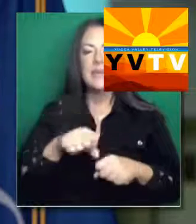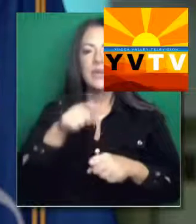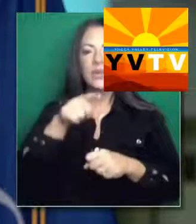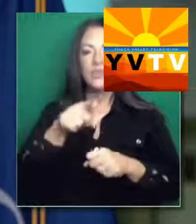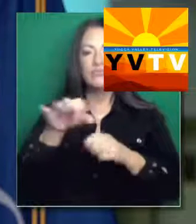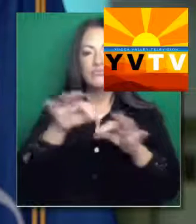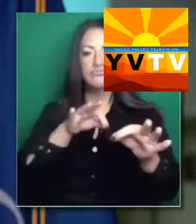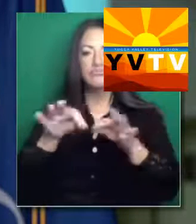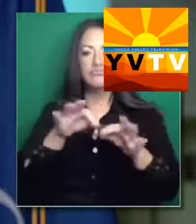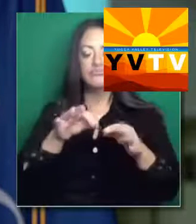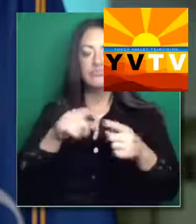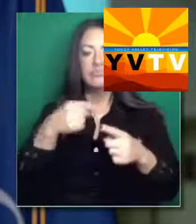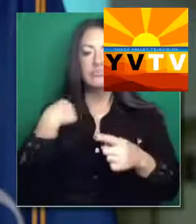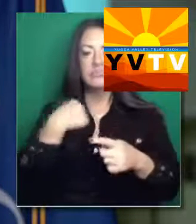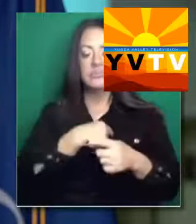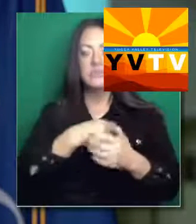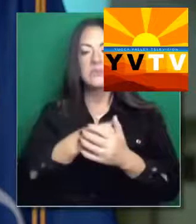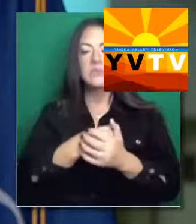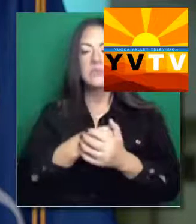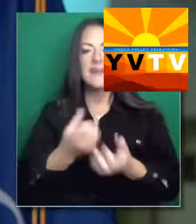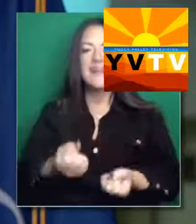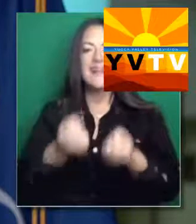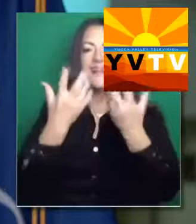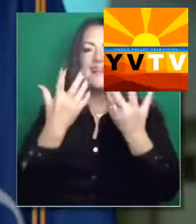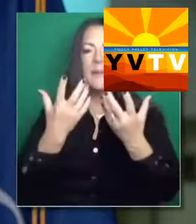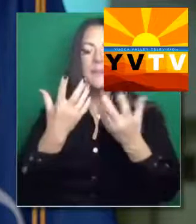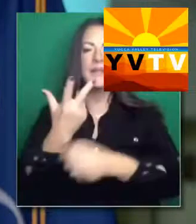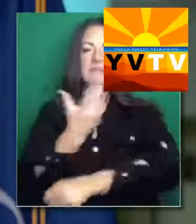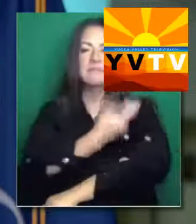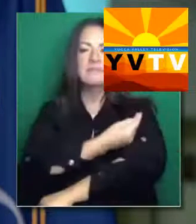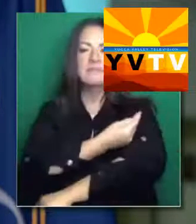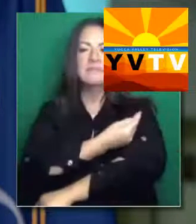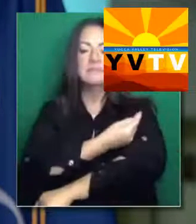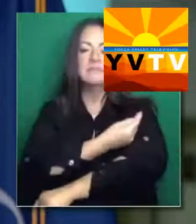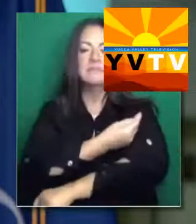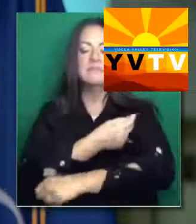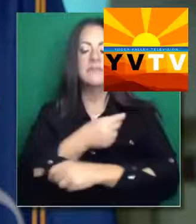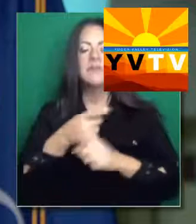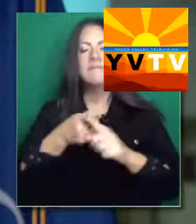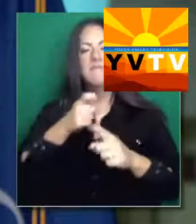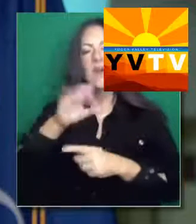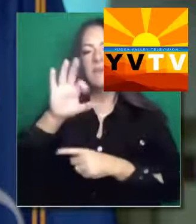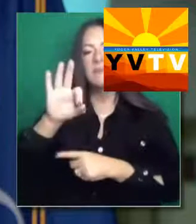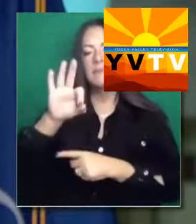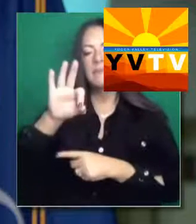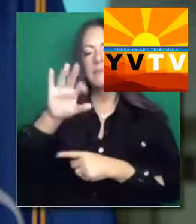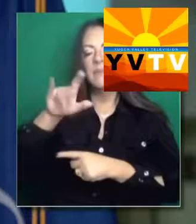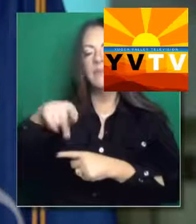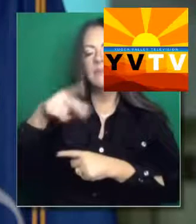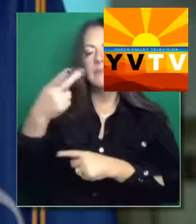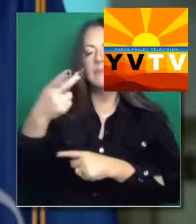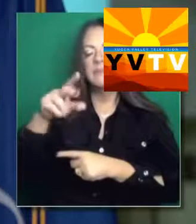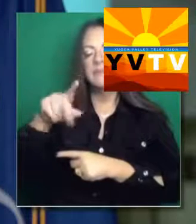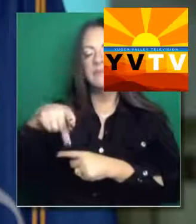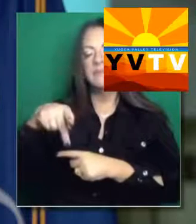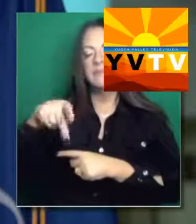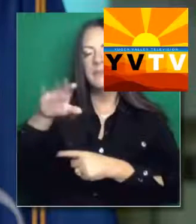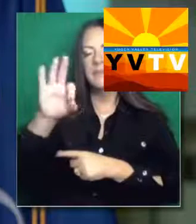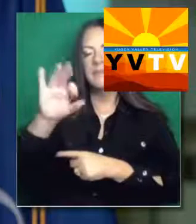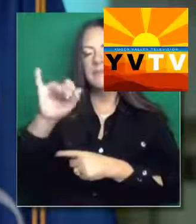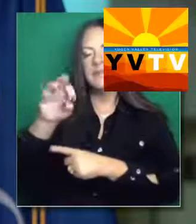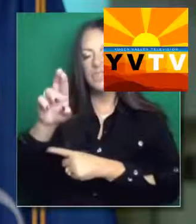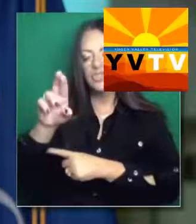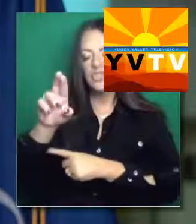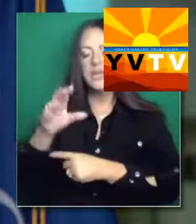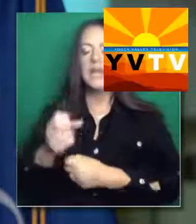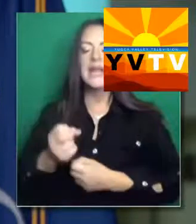of all, how many of the doses that have been administered have been Pfizer versus Moderna. Then I also wanted to find out, with